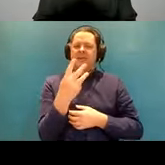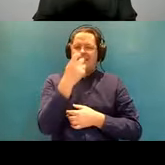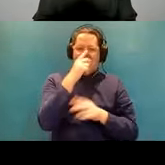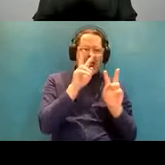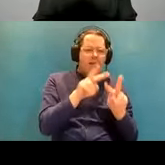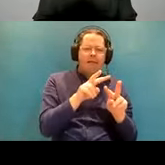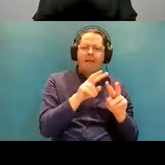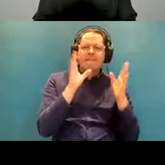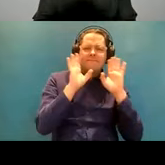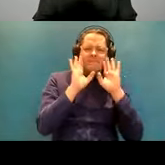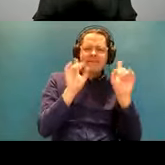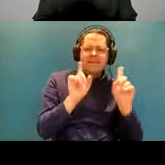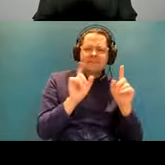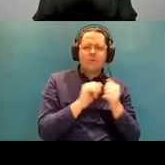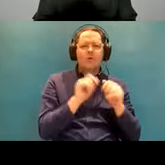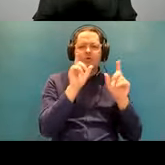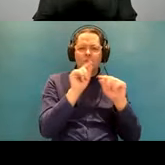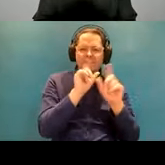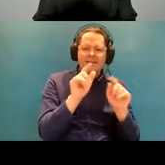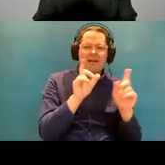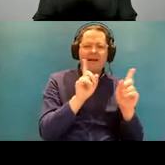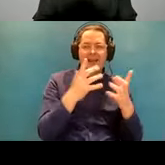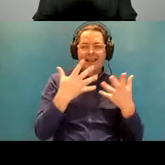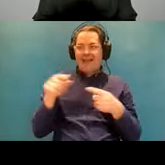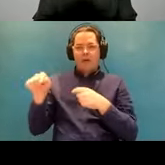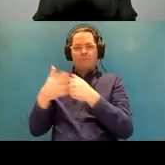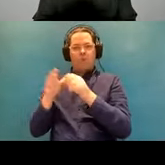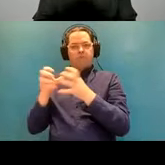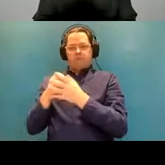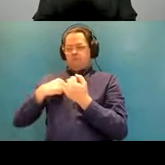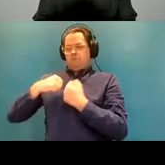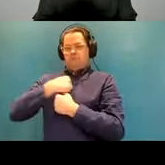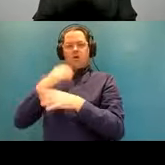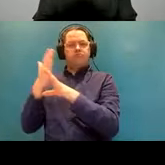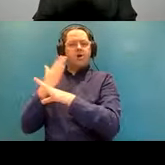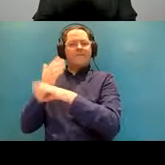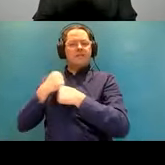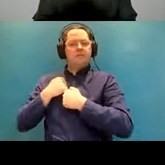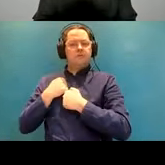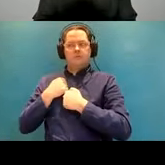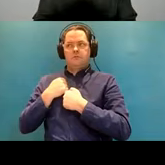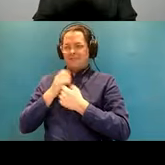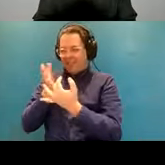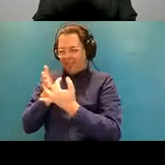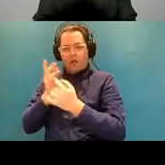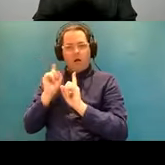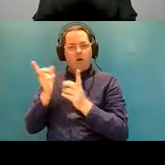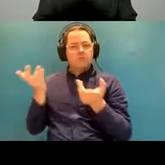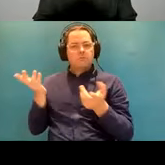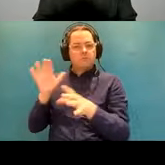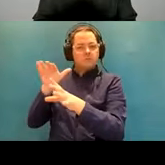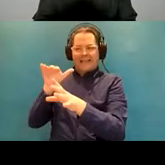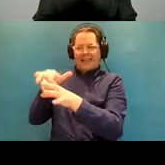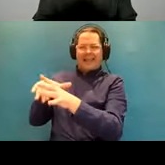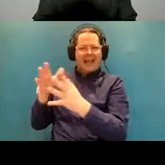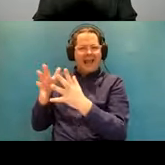Now people are migrating much more to private spaces and using private spaces much more. So how do we access